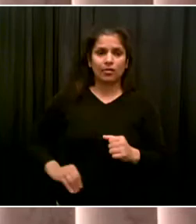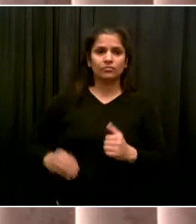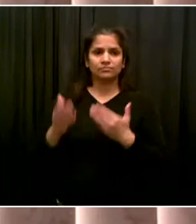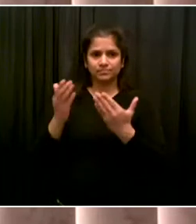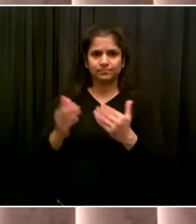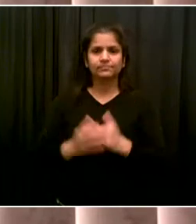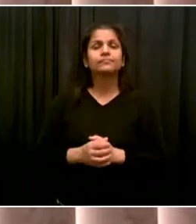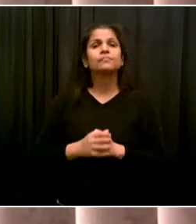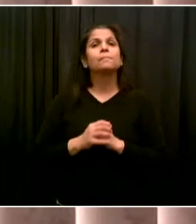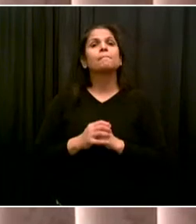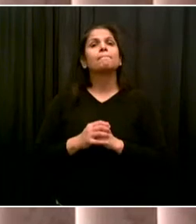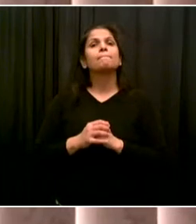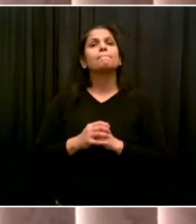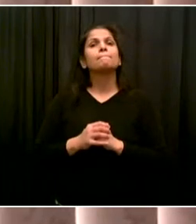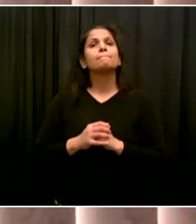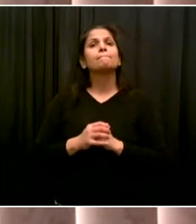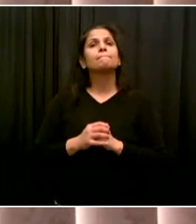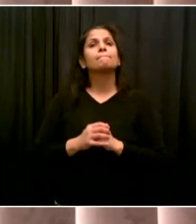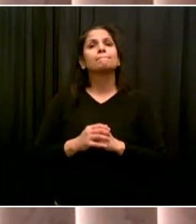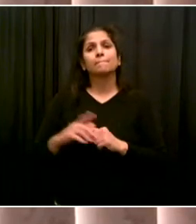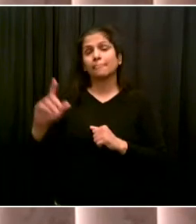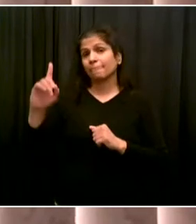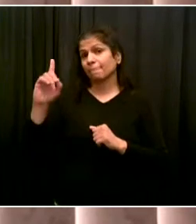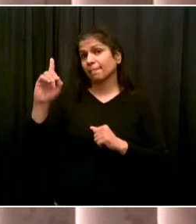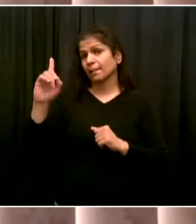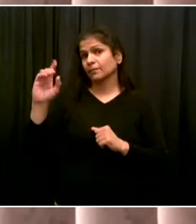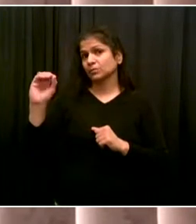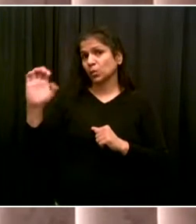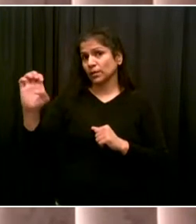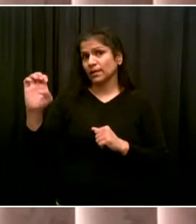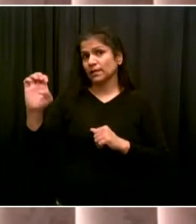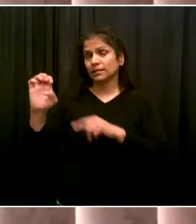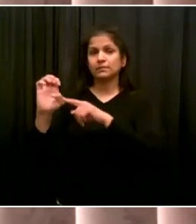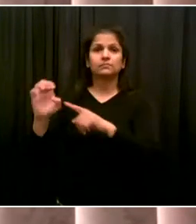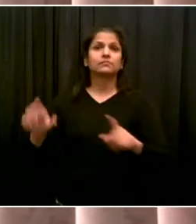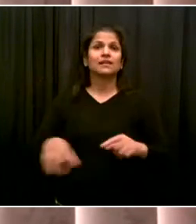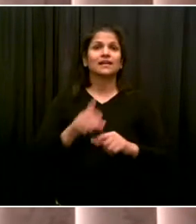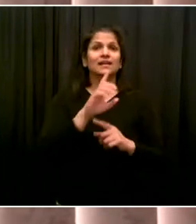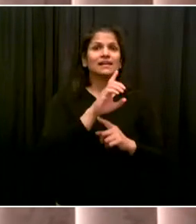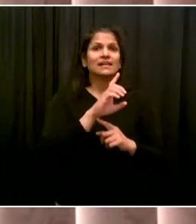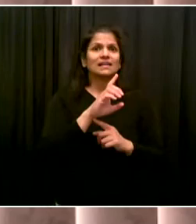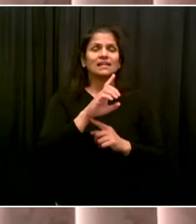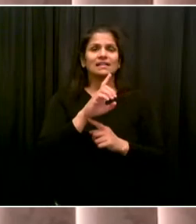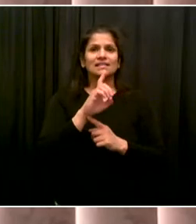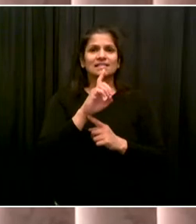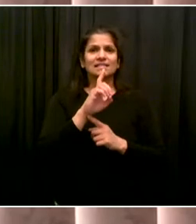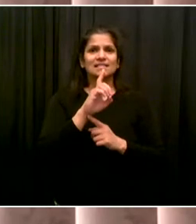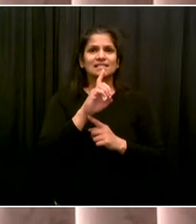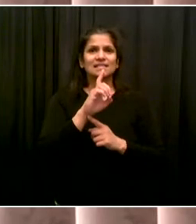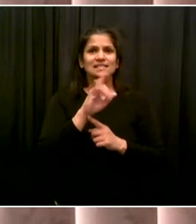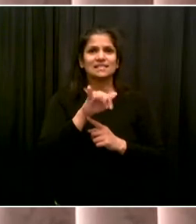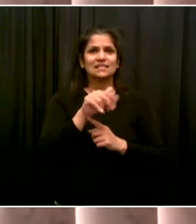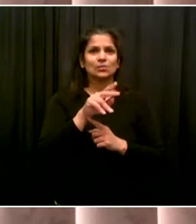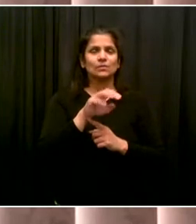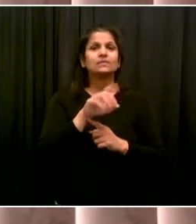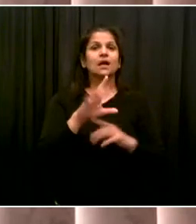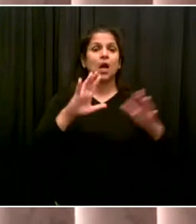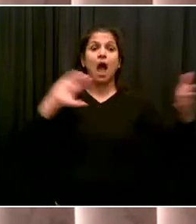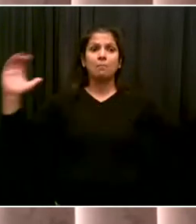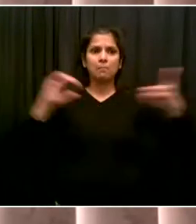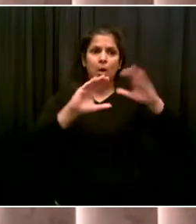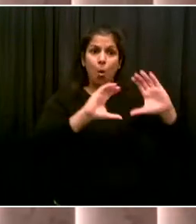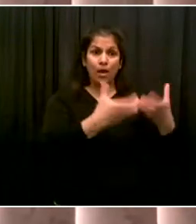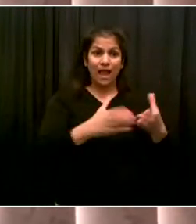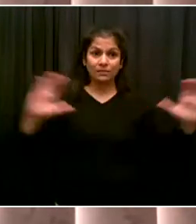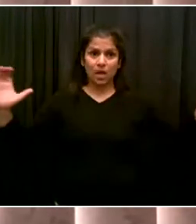DOE and DYCD. Big thanks also to my colleague, the chair of our youth committee, Councilmember Debbie Rose. This is a great day for